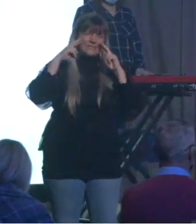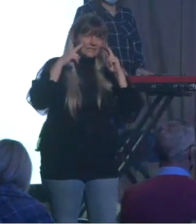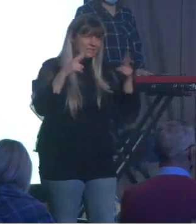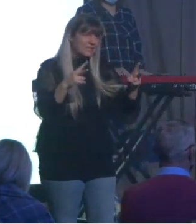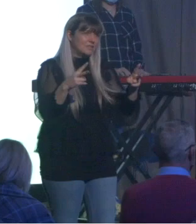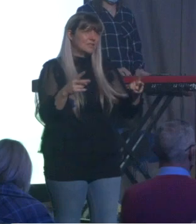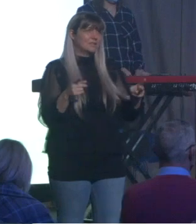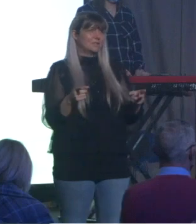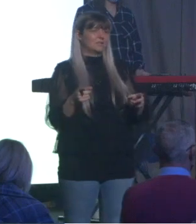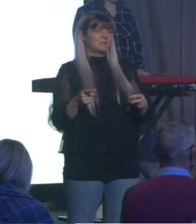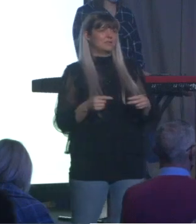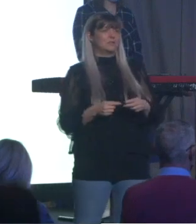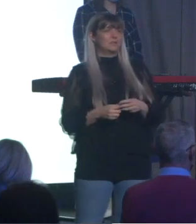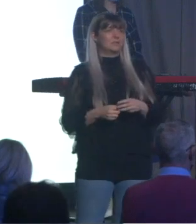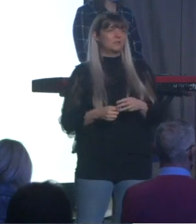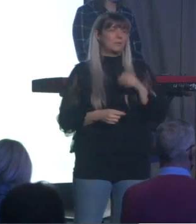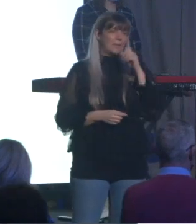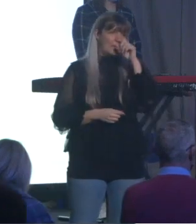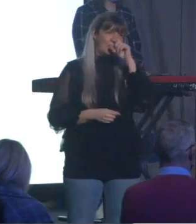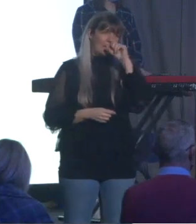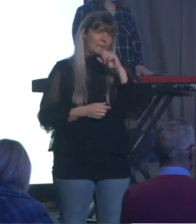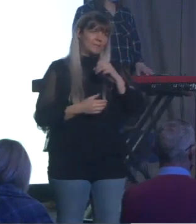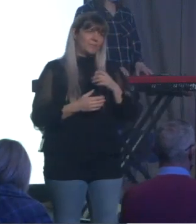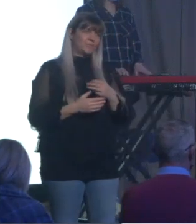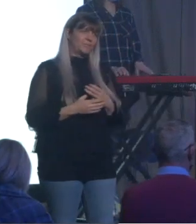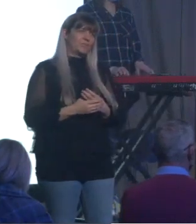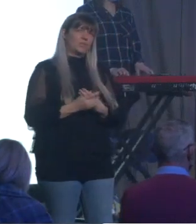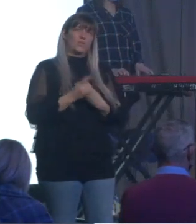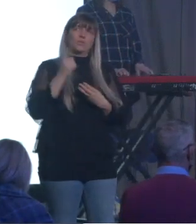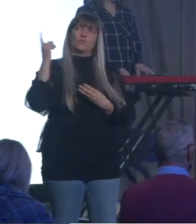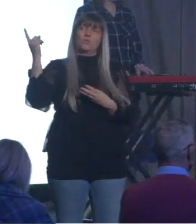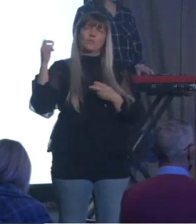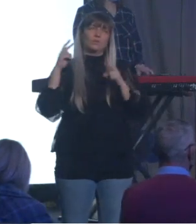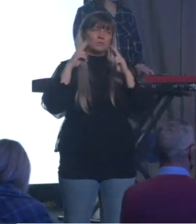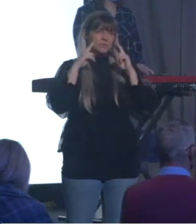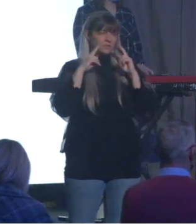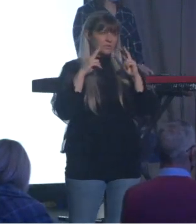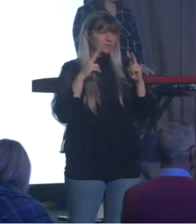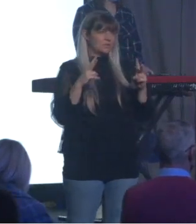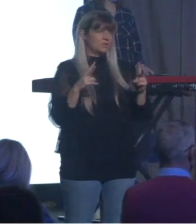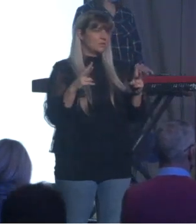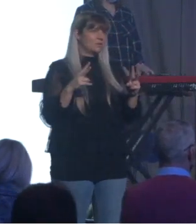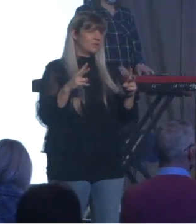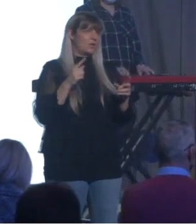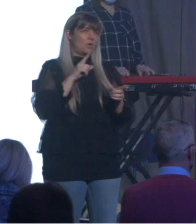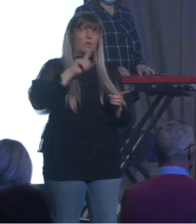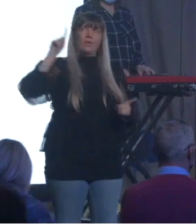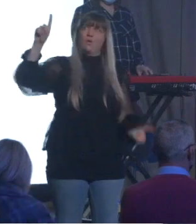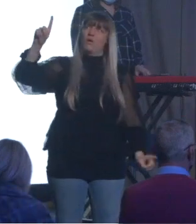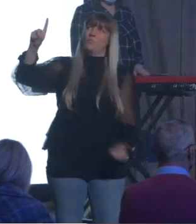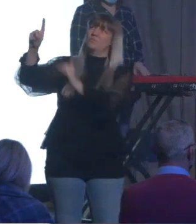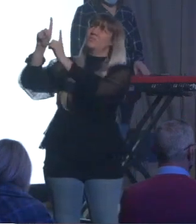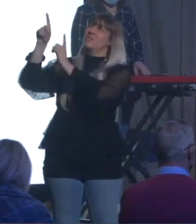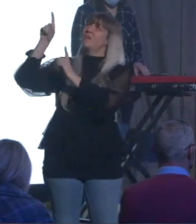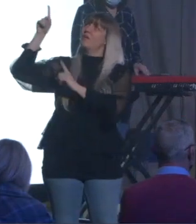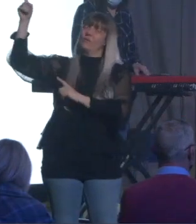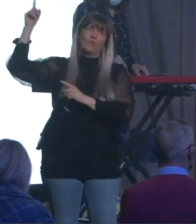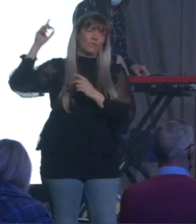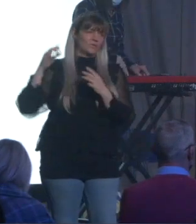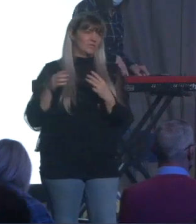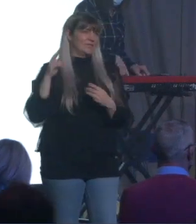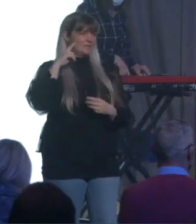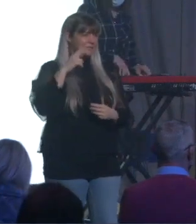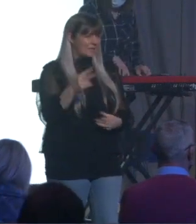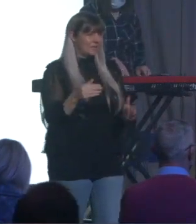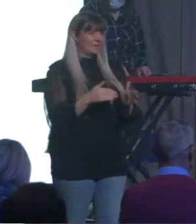John 4 that nobody else really cared for and her life is a mess, God saw her. And we come to a God that sees today. And I love the thought